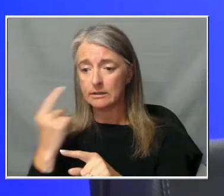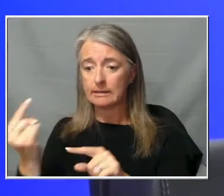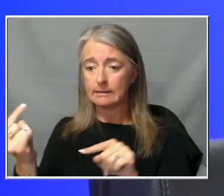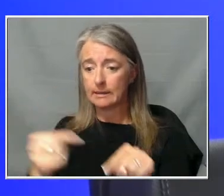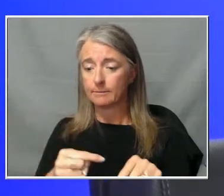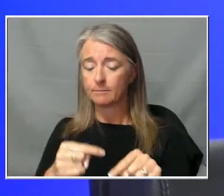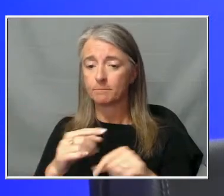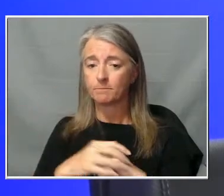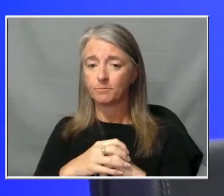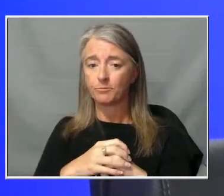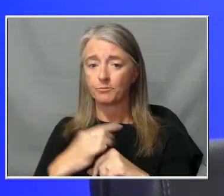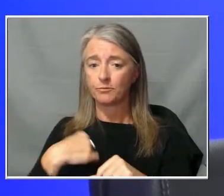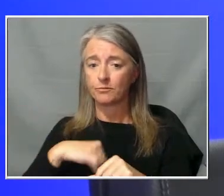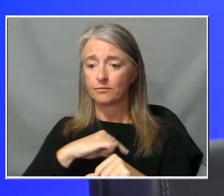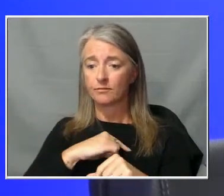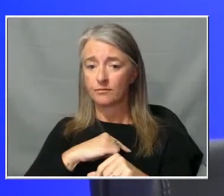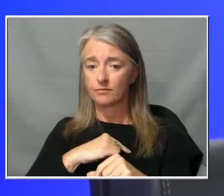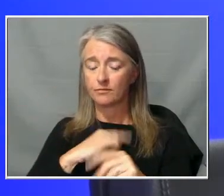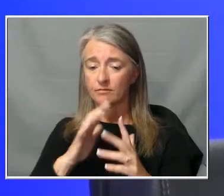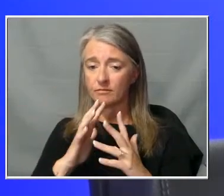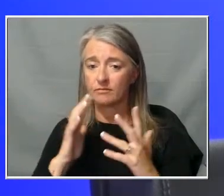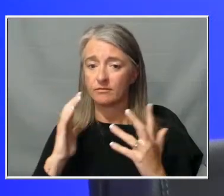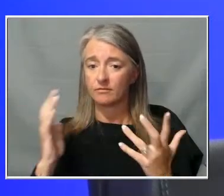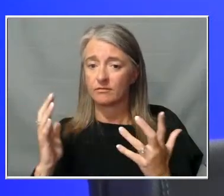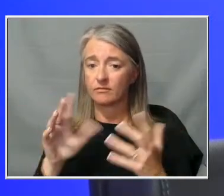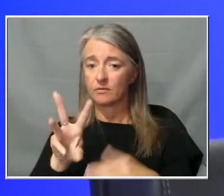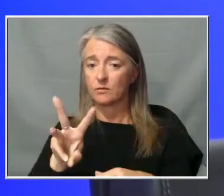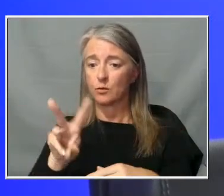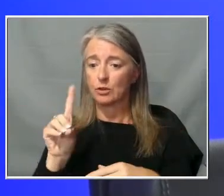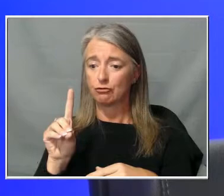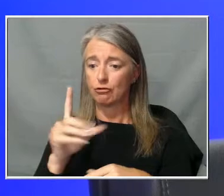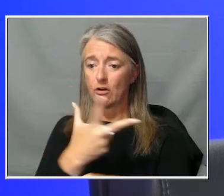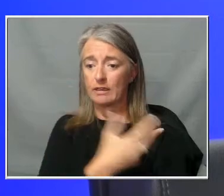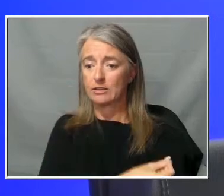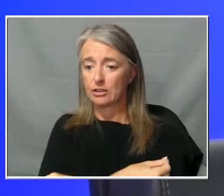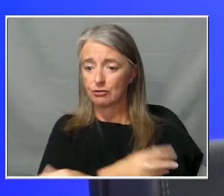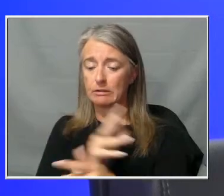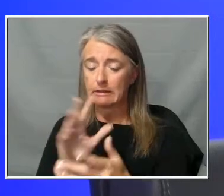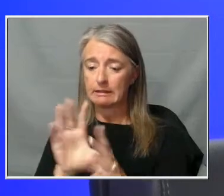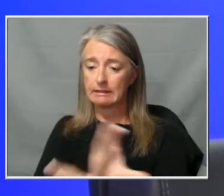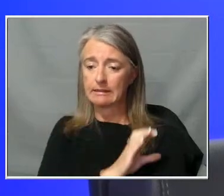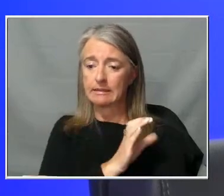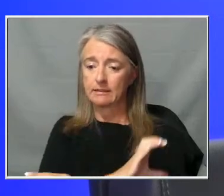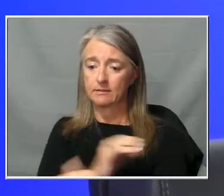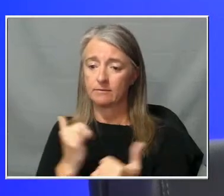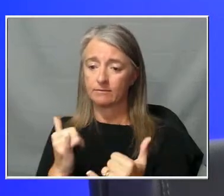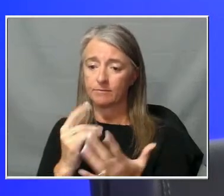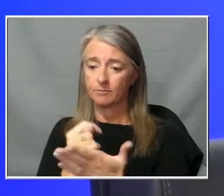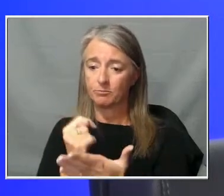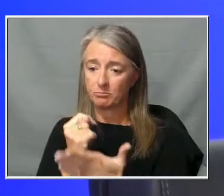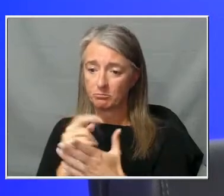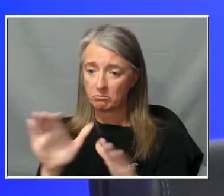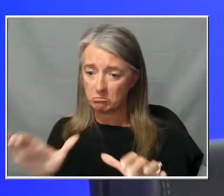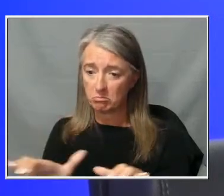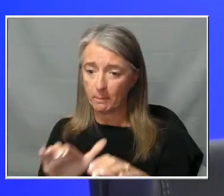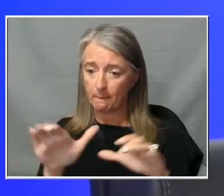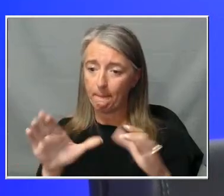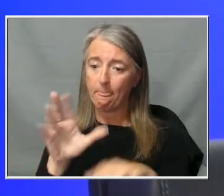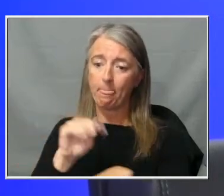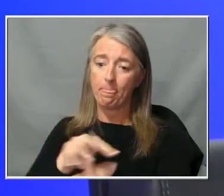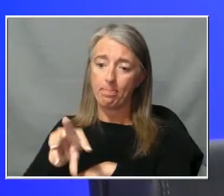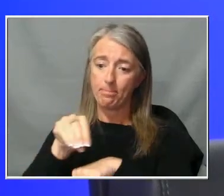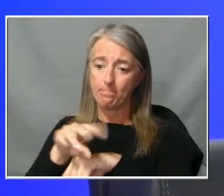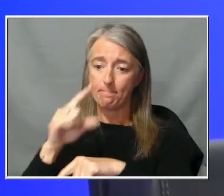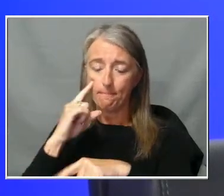have a pretty robust Vivitrol injection clinic right now, and our therapists are doing a lot of counseling for alcohol. So yes,